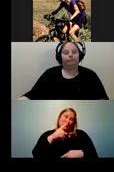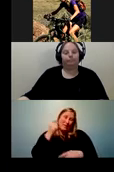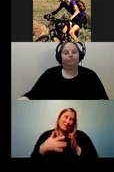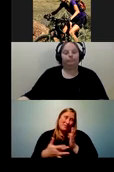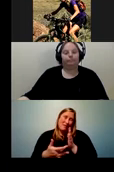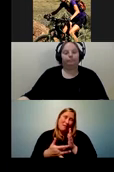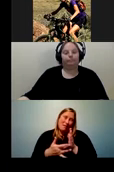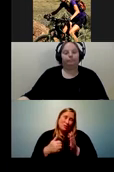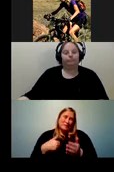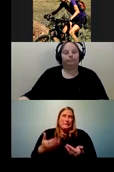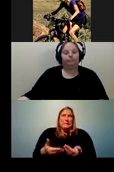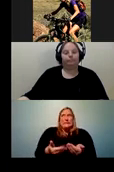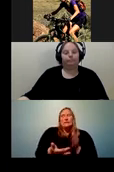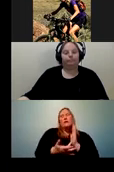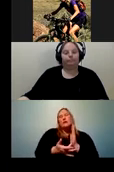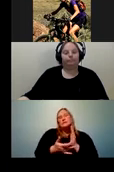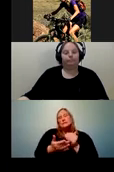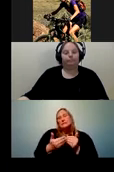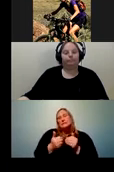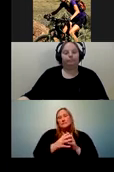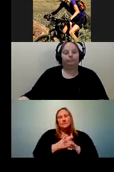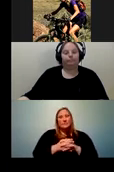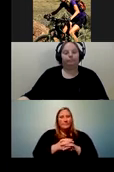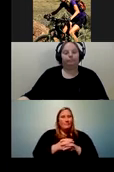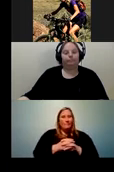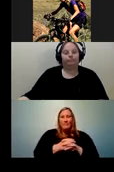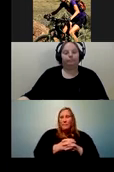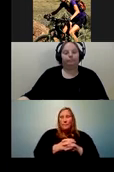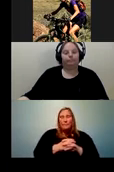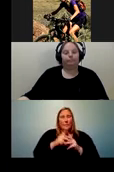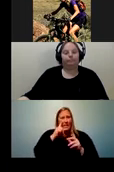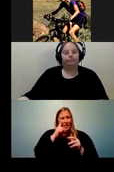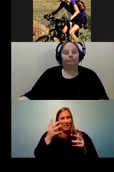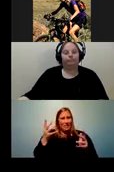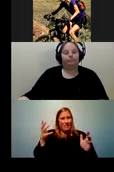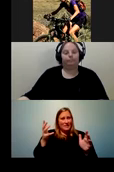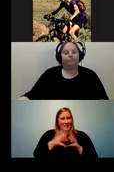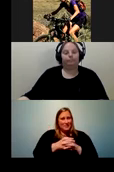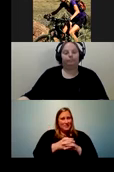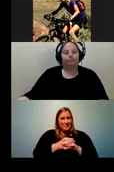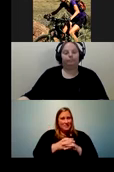that's right. And I think that's it. Mm-hmm.